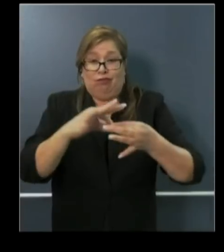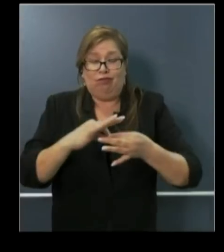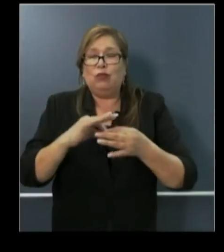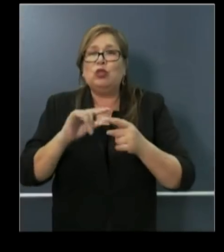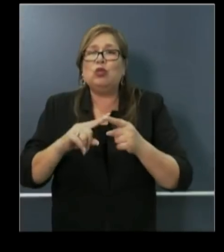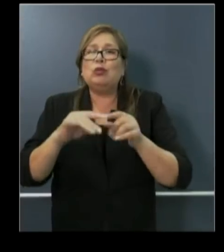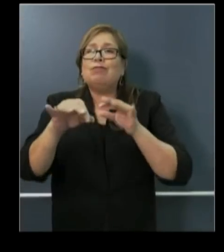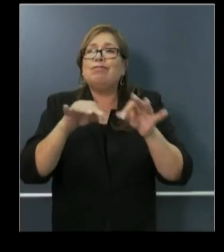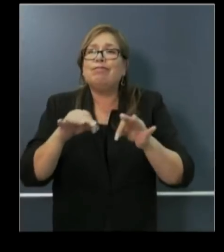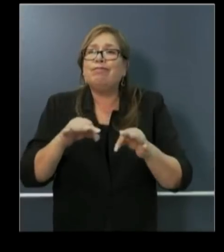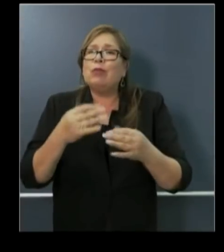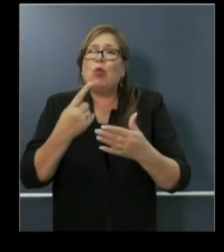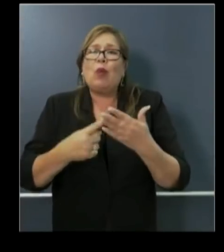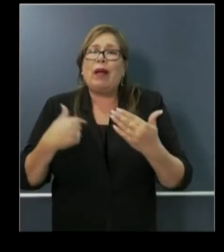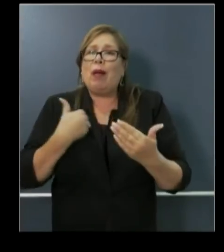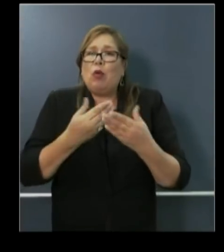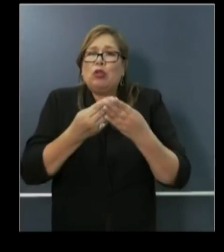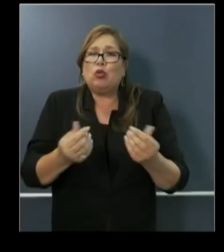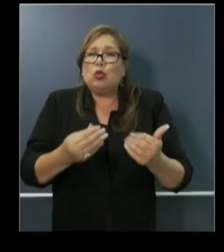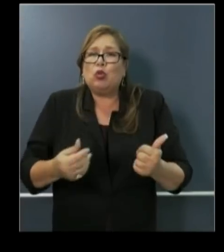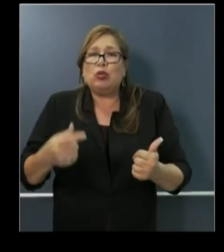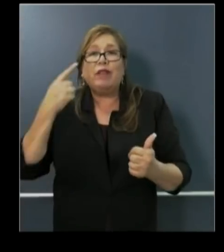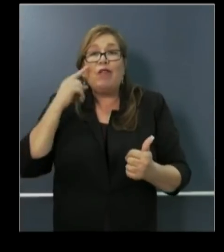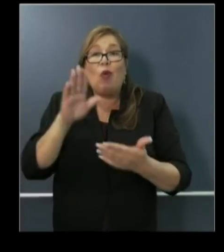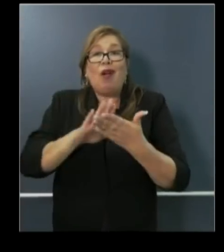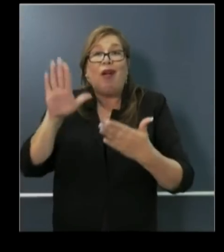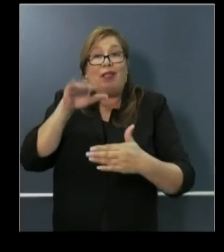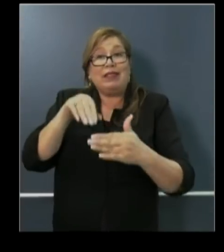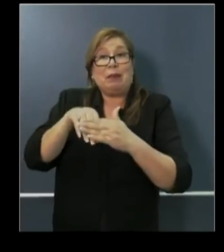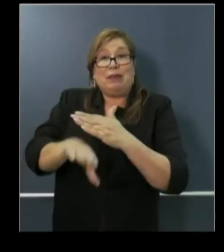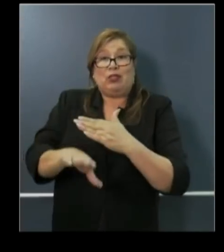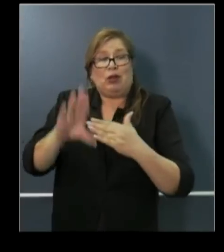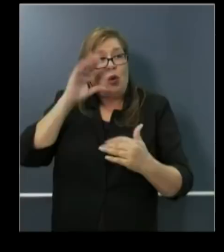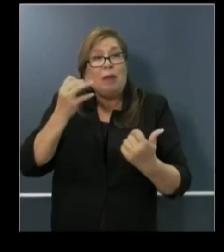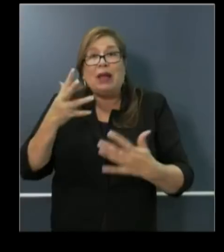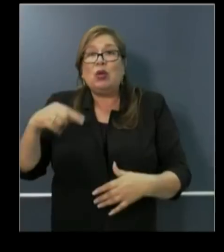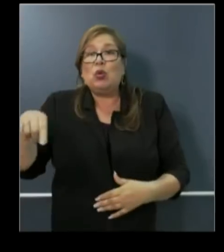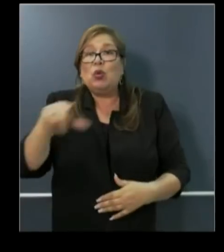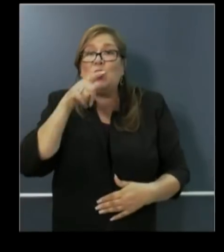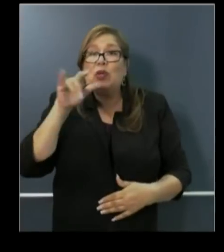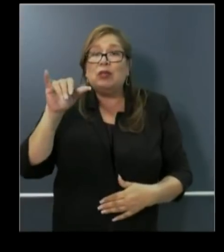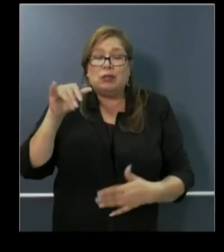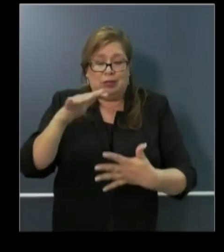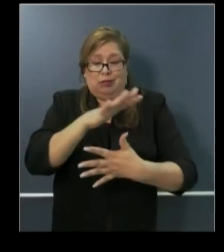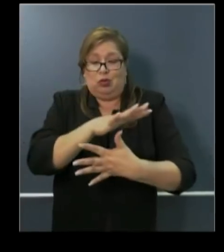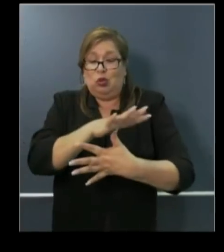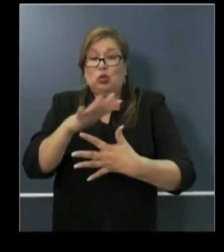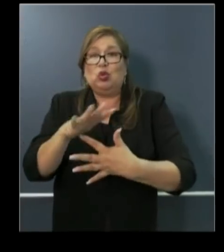college admissions challenges that our juniors and seniors have been worrying about. The colleges have agreed to